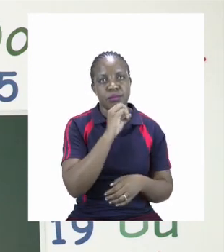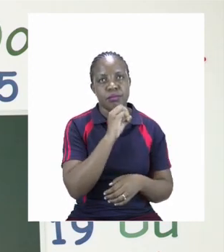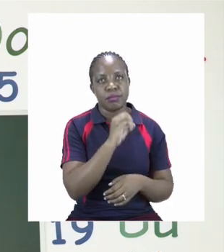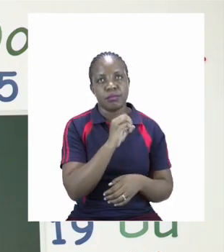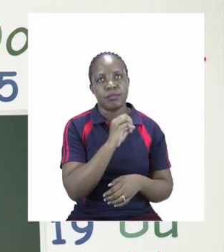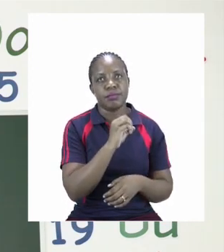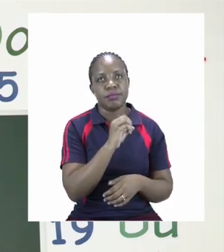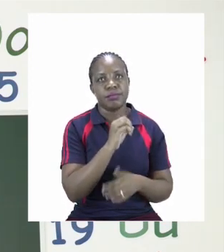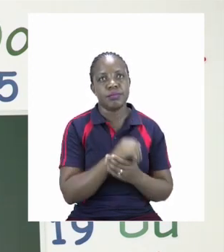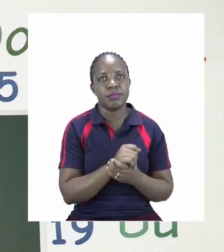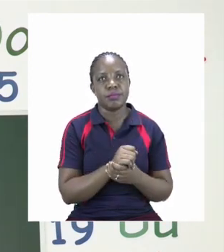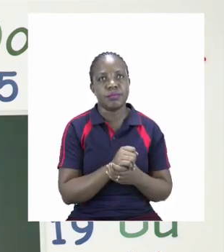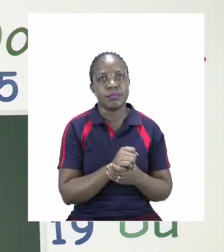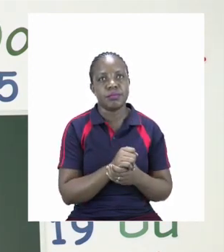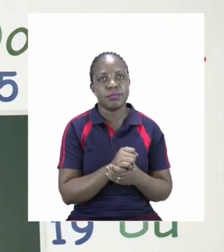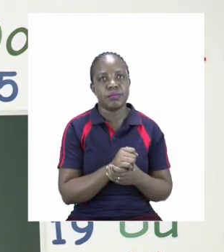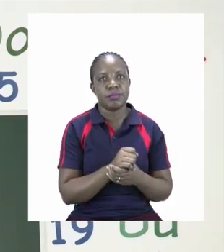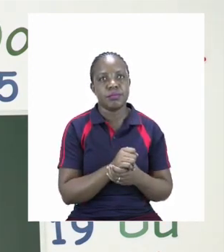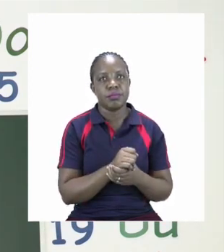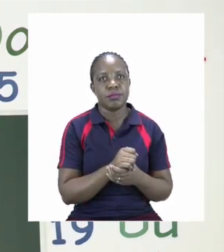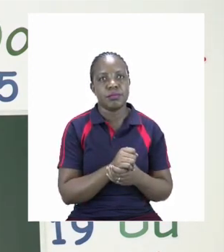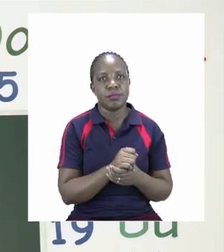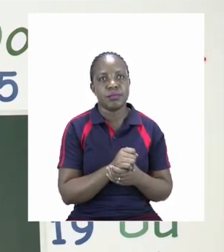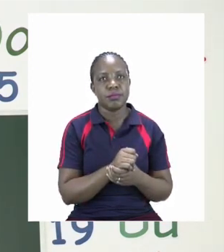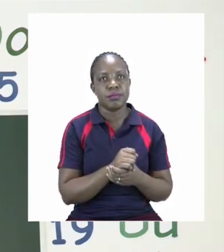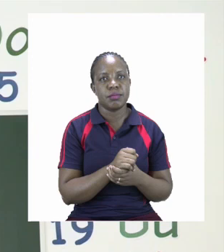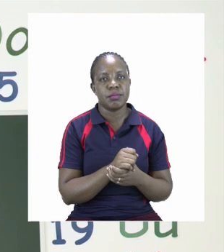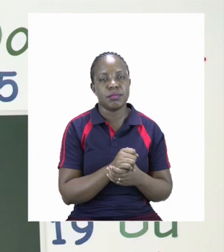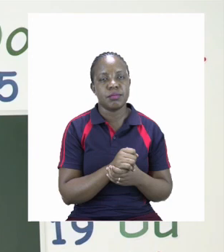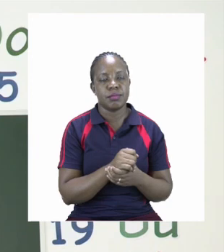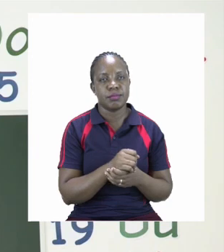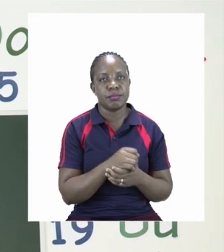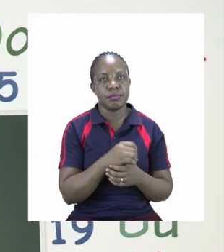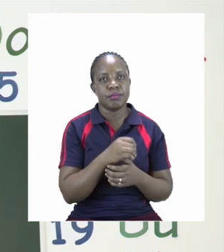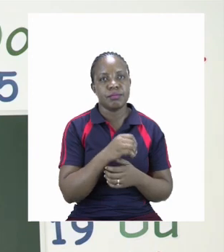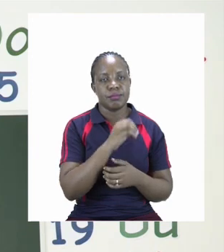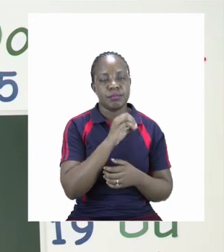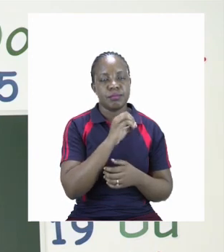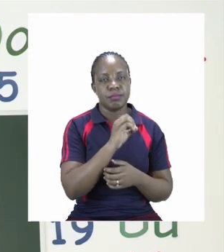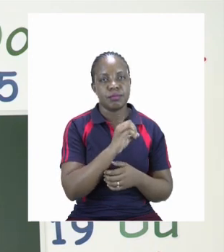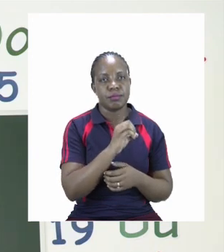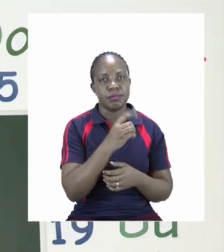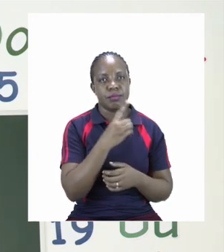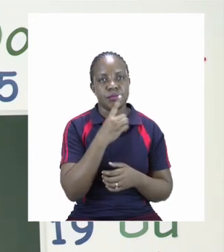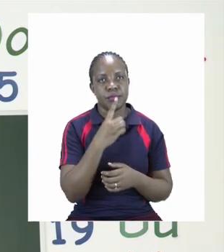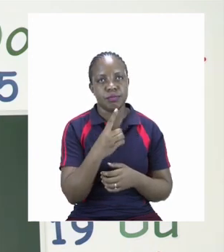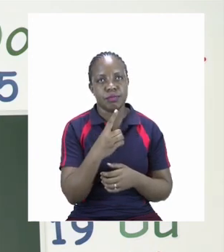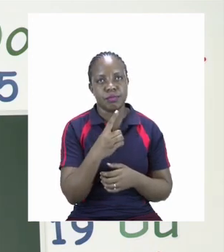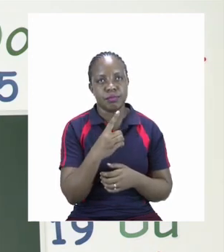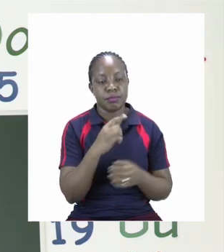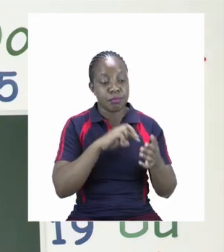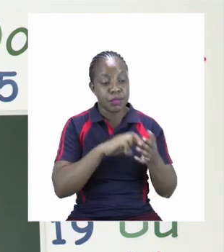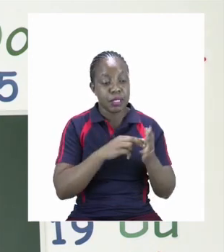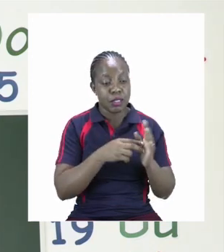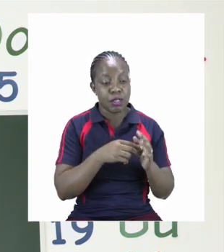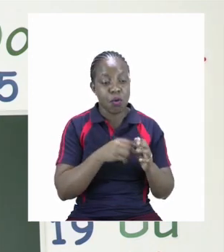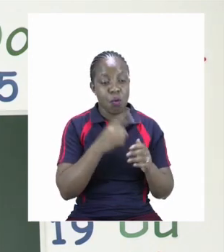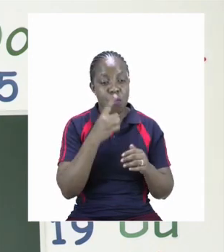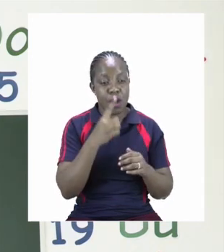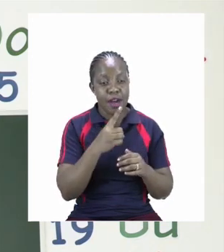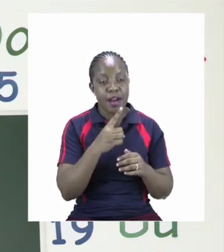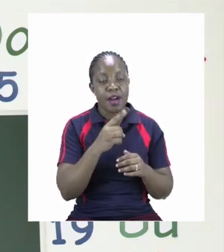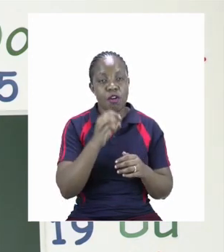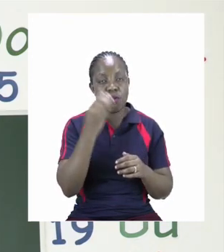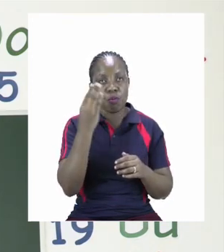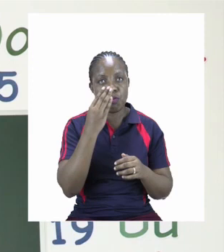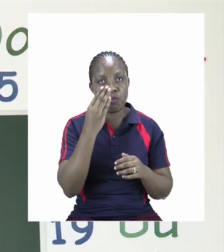answer. So the first one is 0, 1, and we have our 1